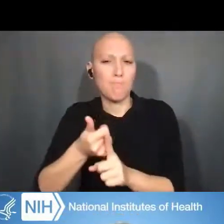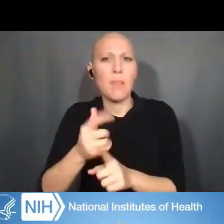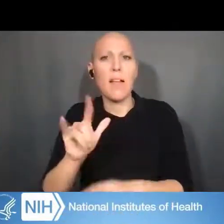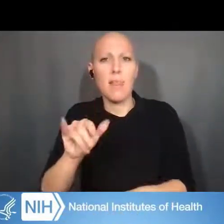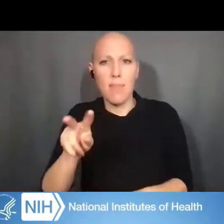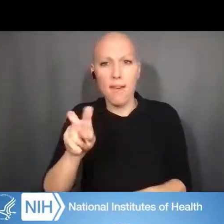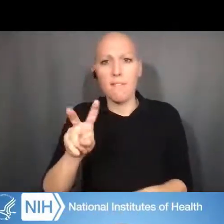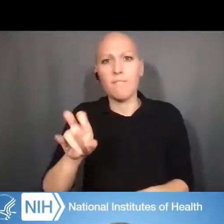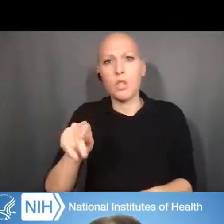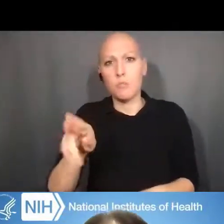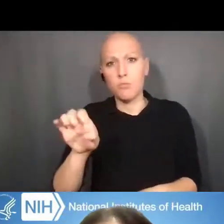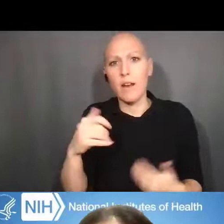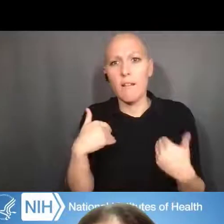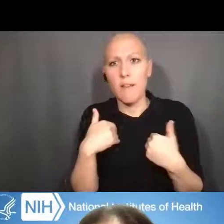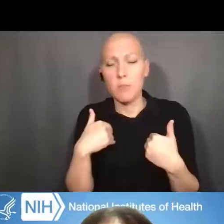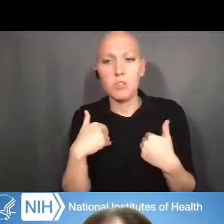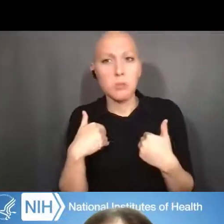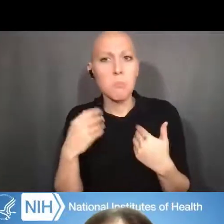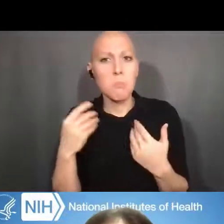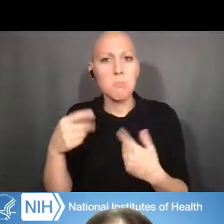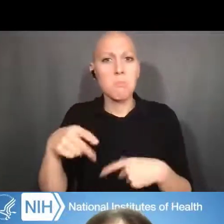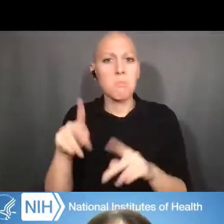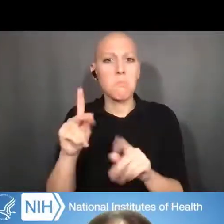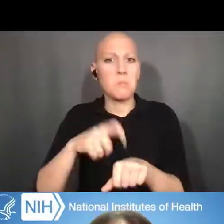what you come up with.